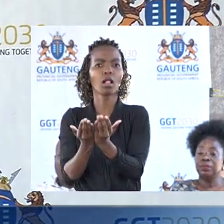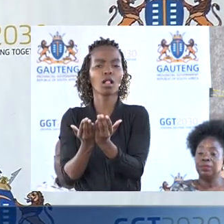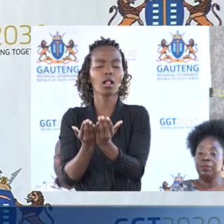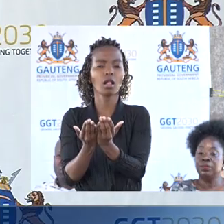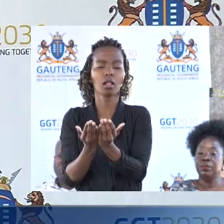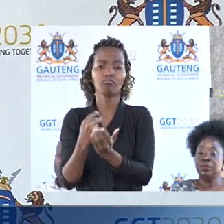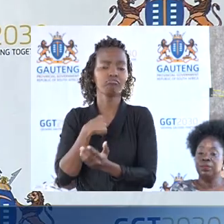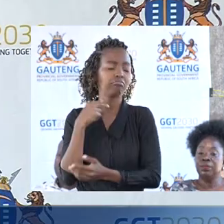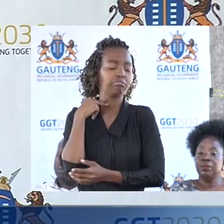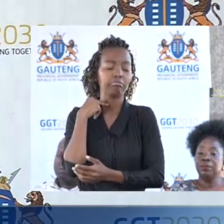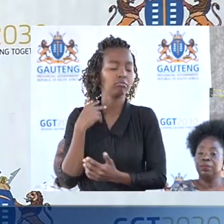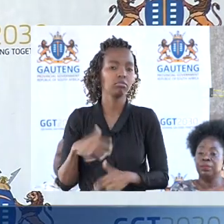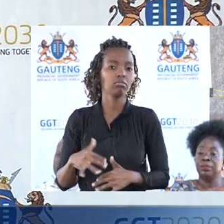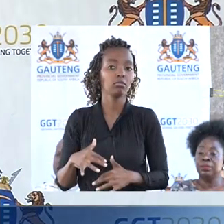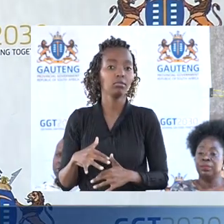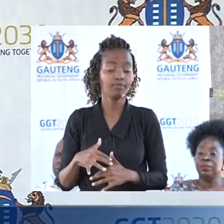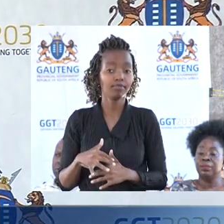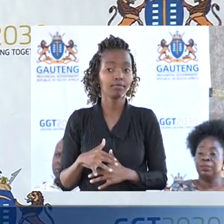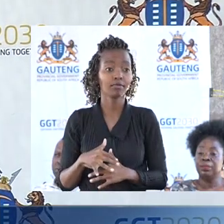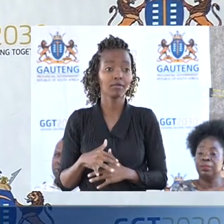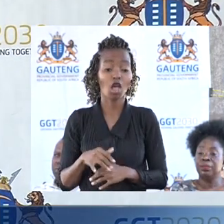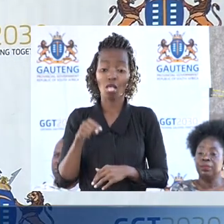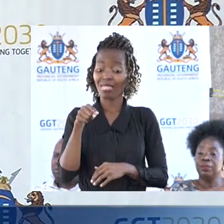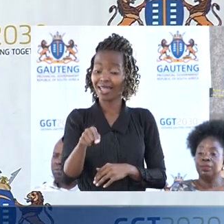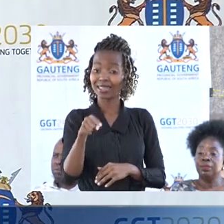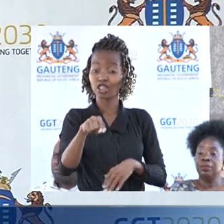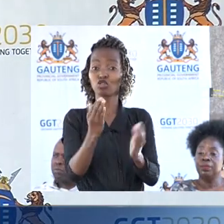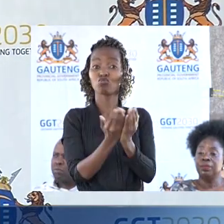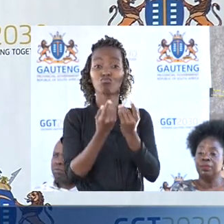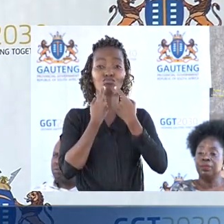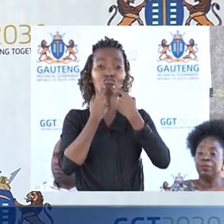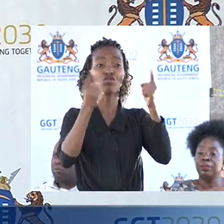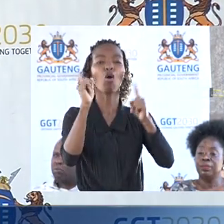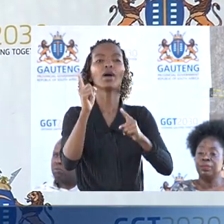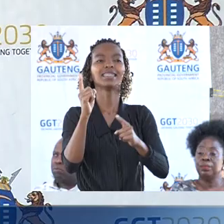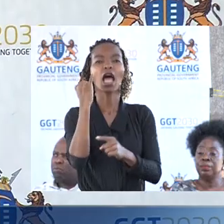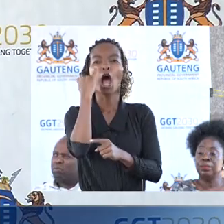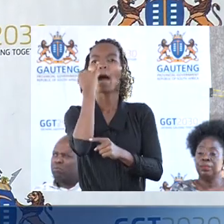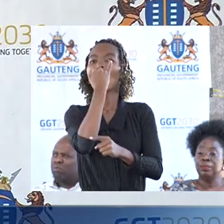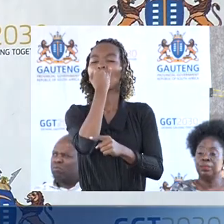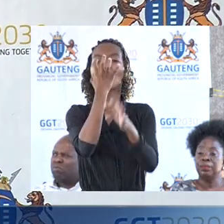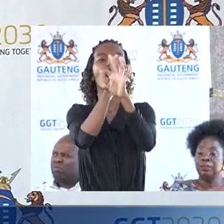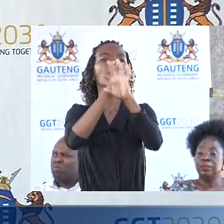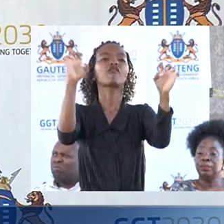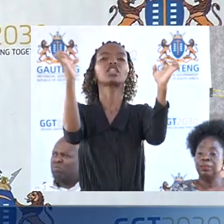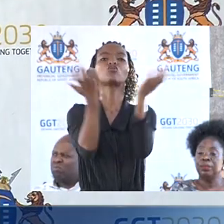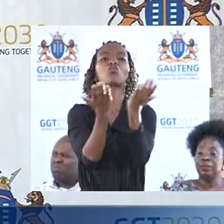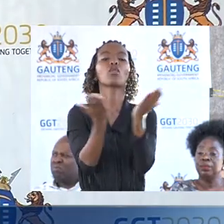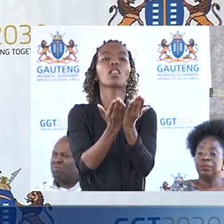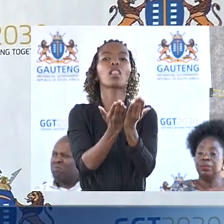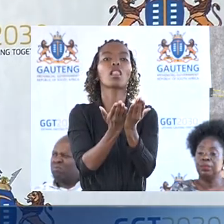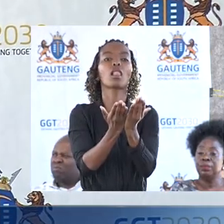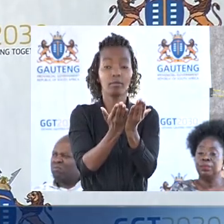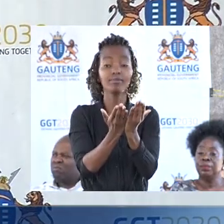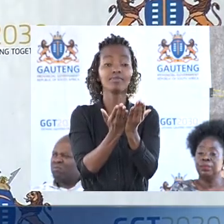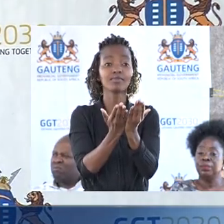So this, we are declaring this school a drug-free school. There